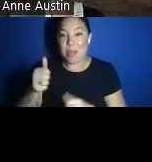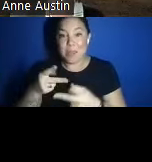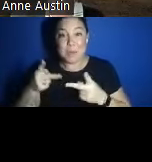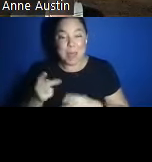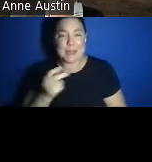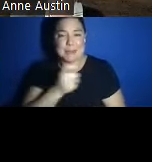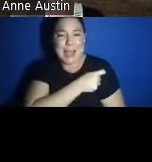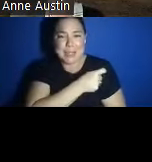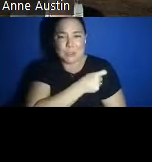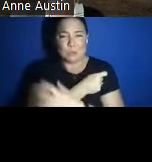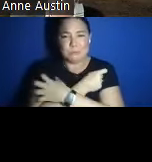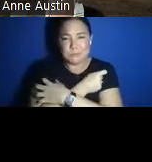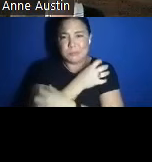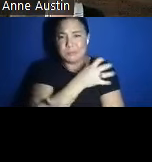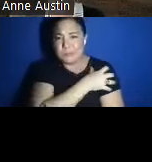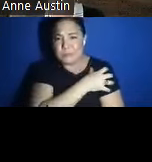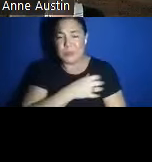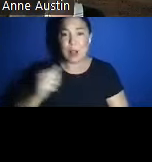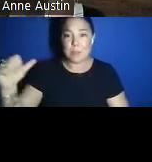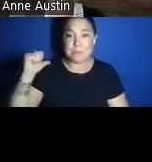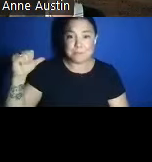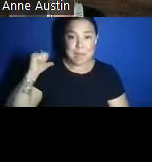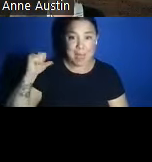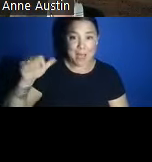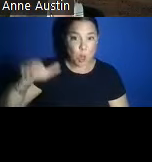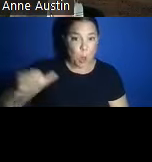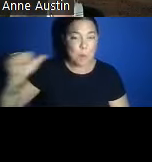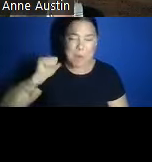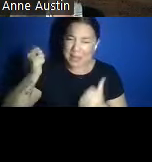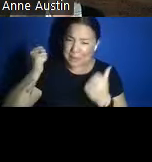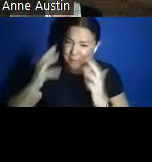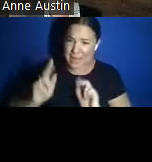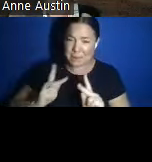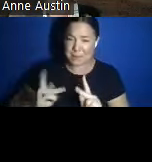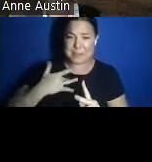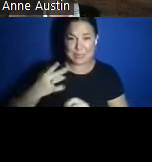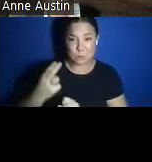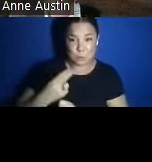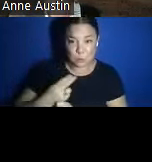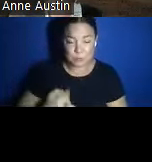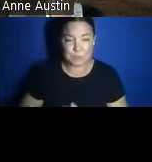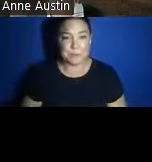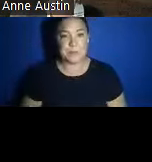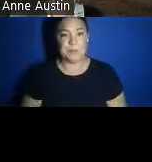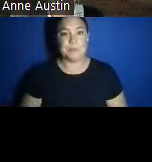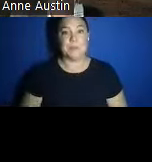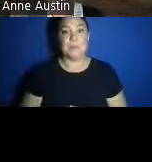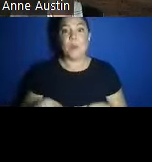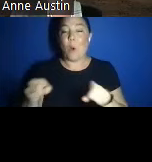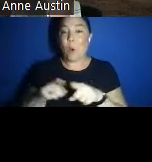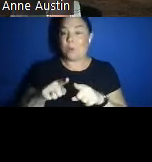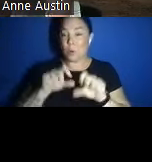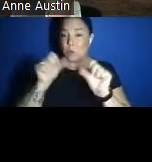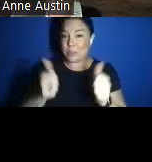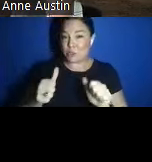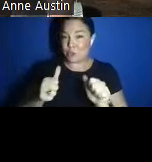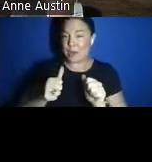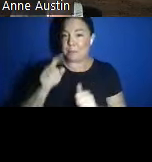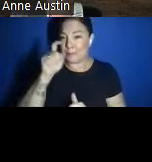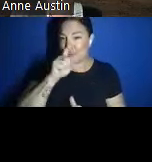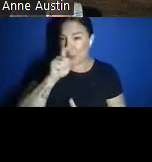many different contexts where the lower back is chosen. For instance, in these figurines, studied by my colleague